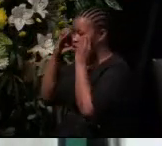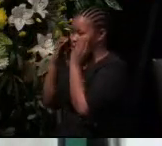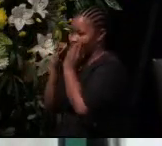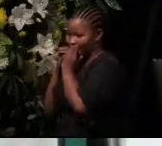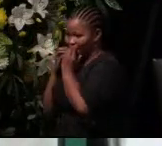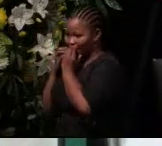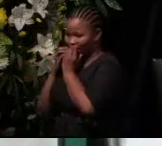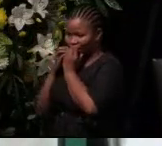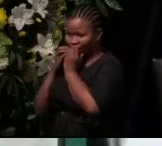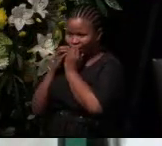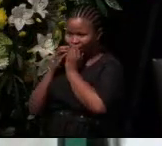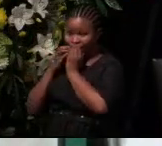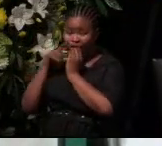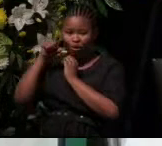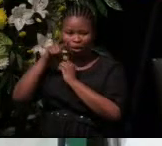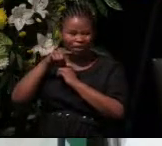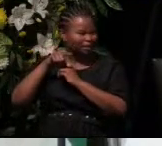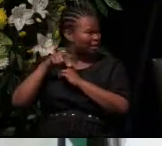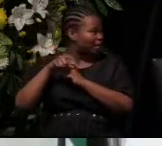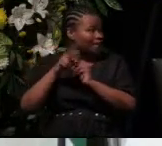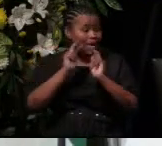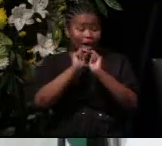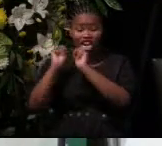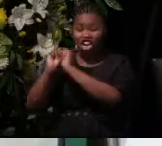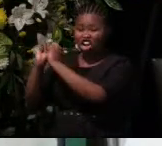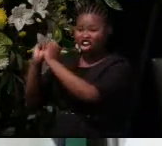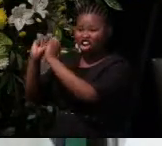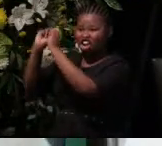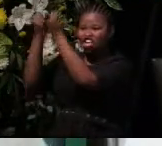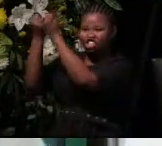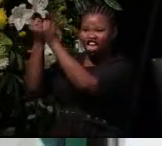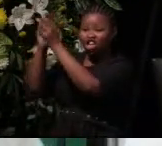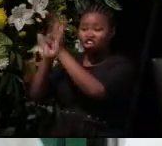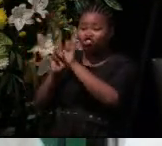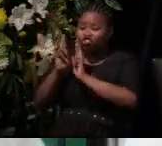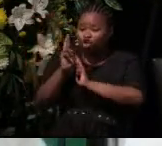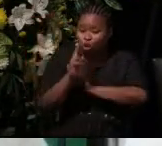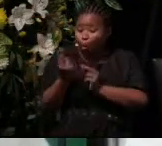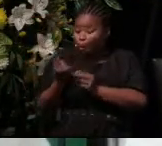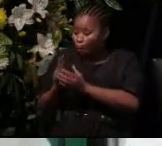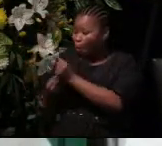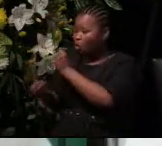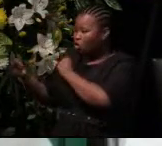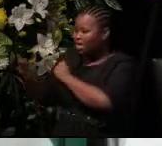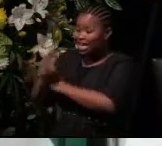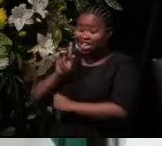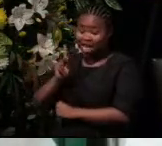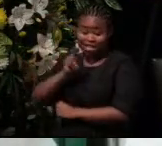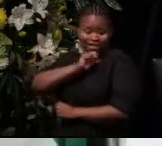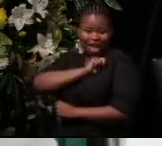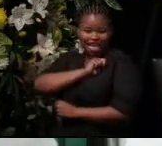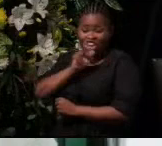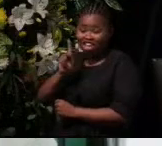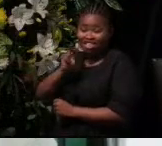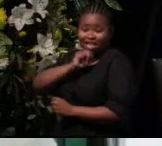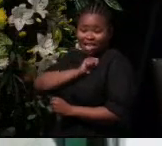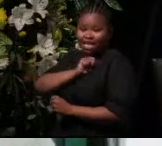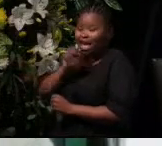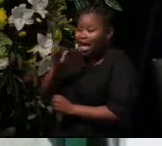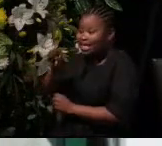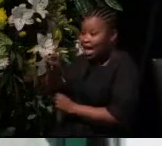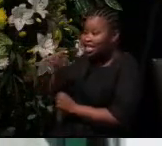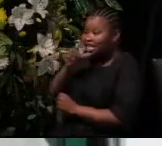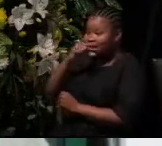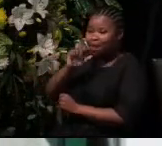Cortana to the Congress National Congress resolution both us and kzn kzn is called